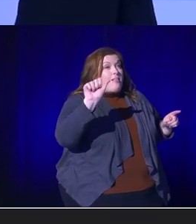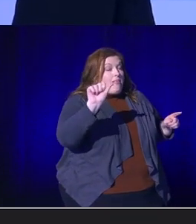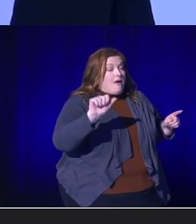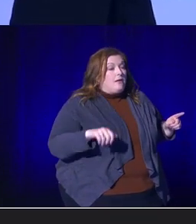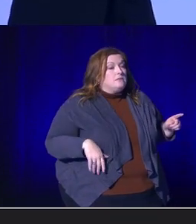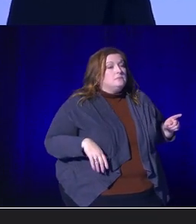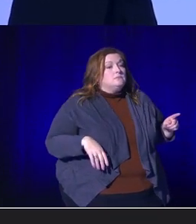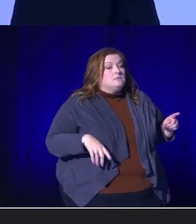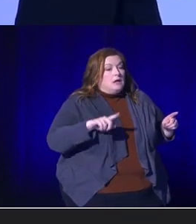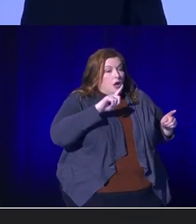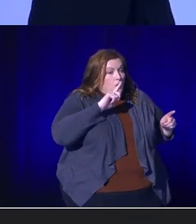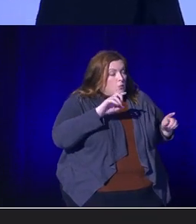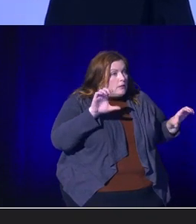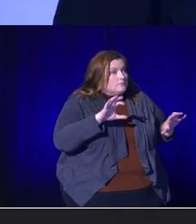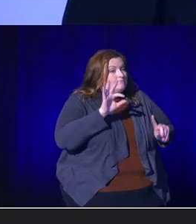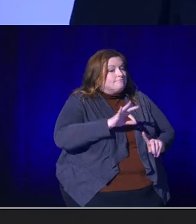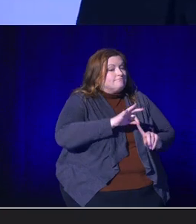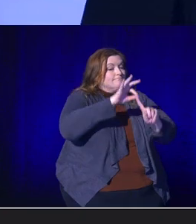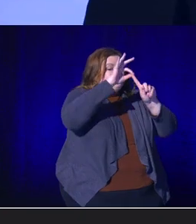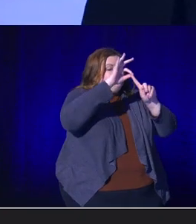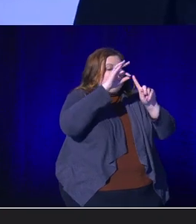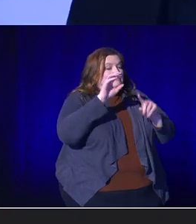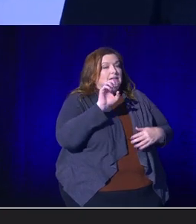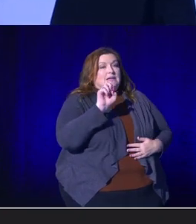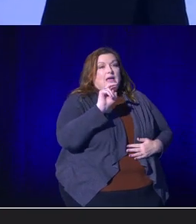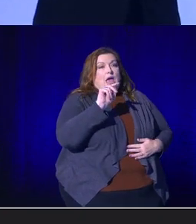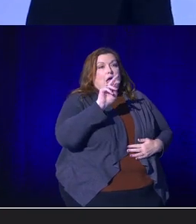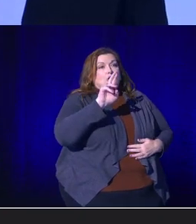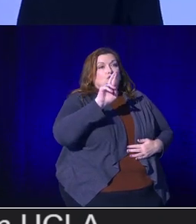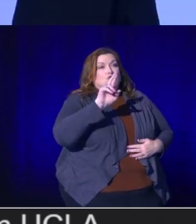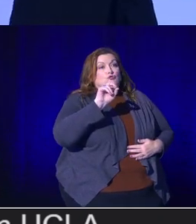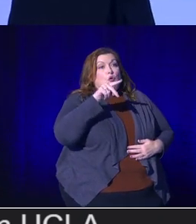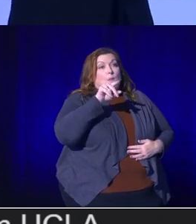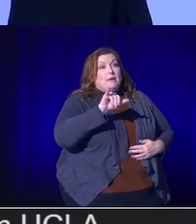electrode entropy measurements. And here, this is based on the simple